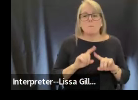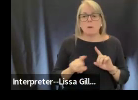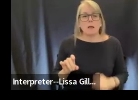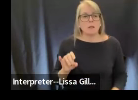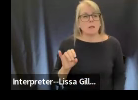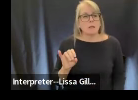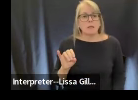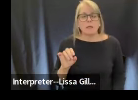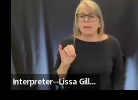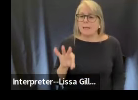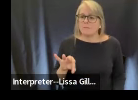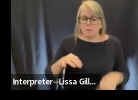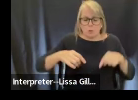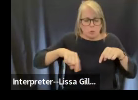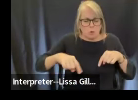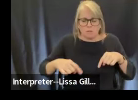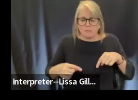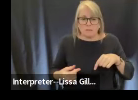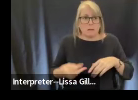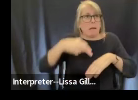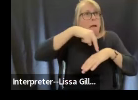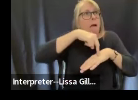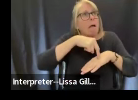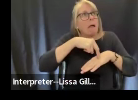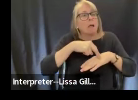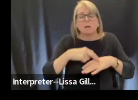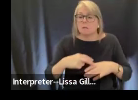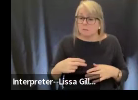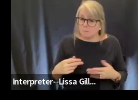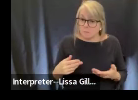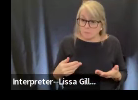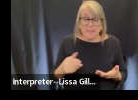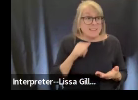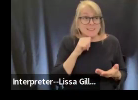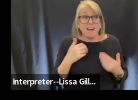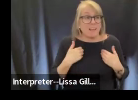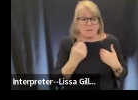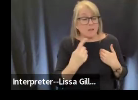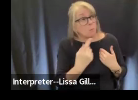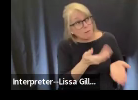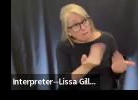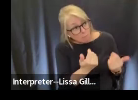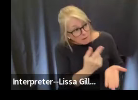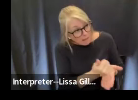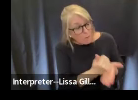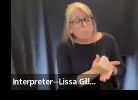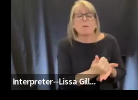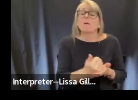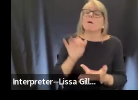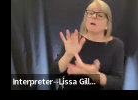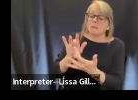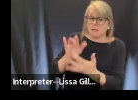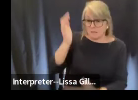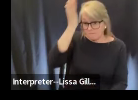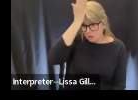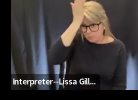getting up and making that change, you don't have someone you can call to help, the fire department can come and help you change those